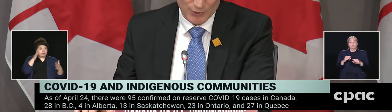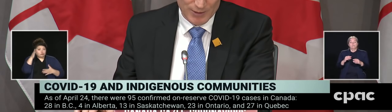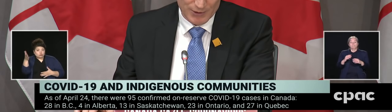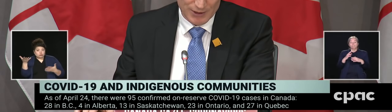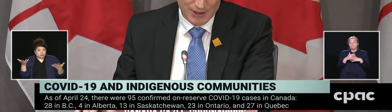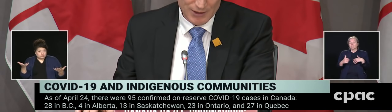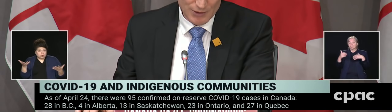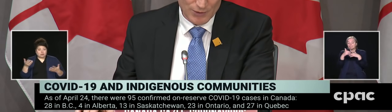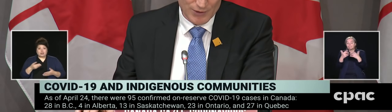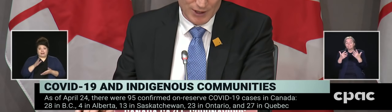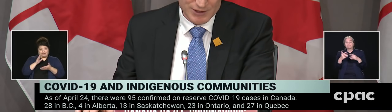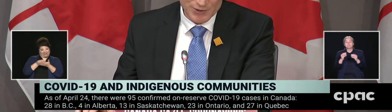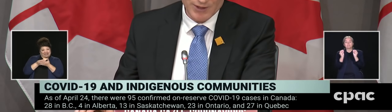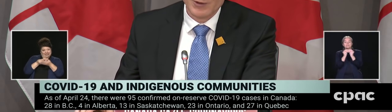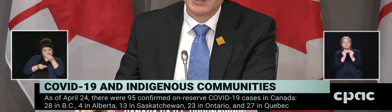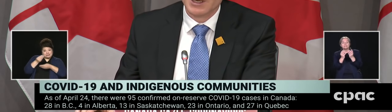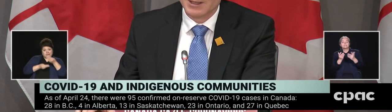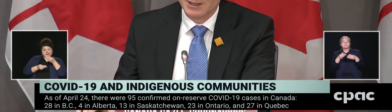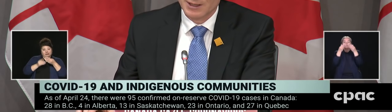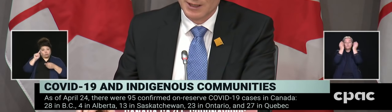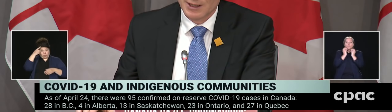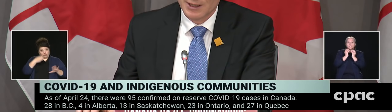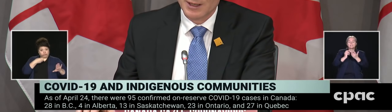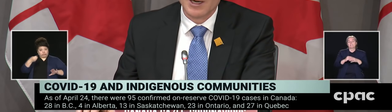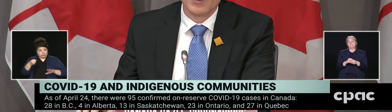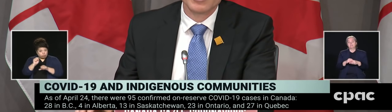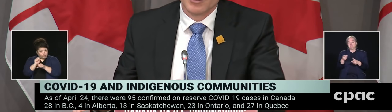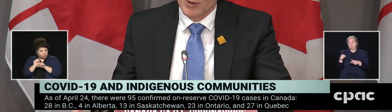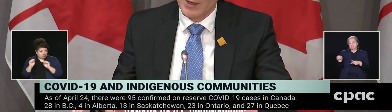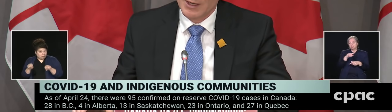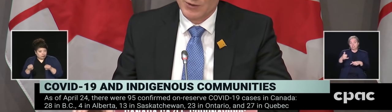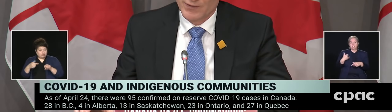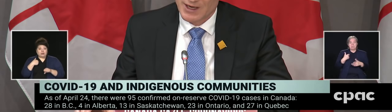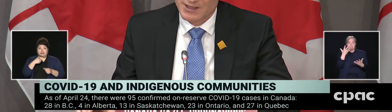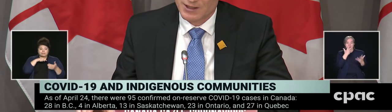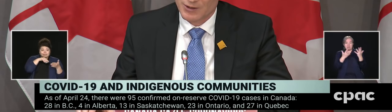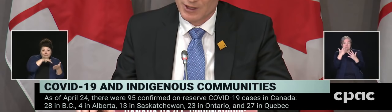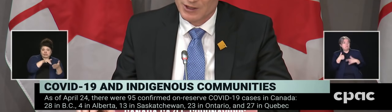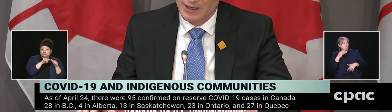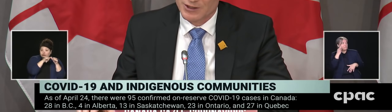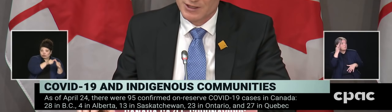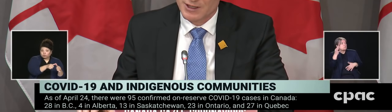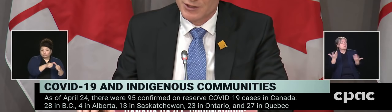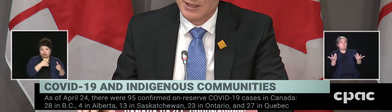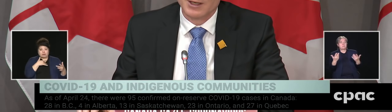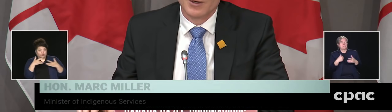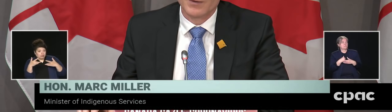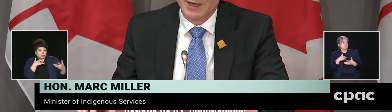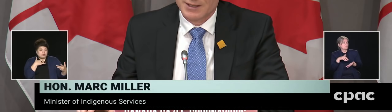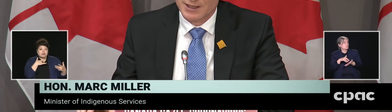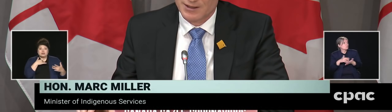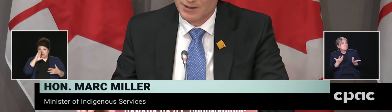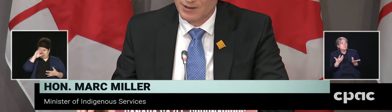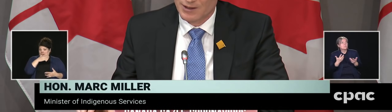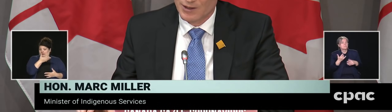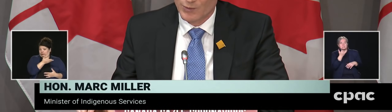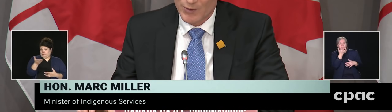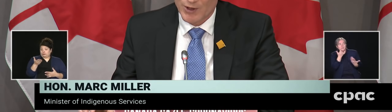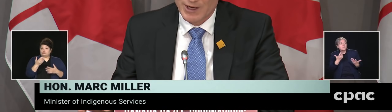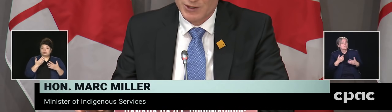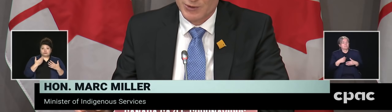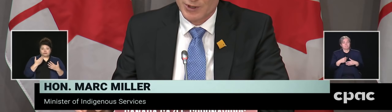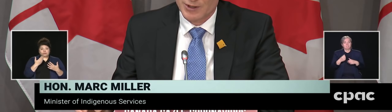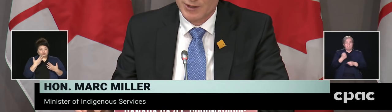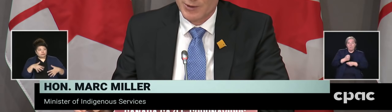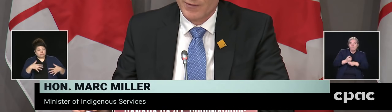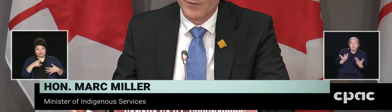your employability, or the continuity of your studies. And I want you to know that as you face unique challenges in addressing COVID-19, we will